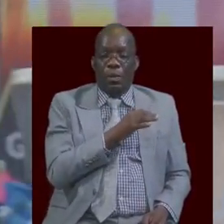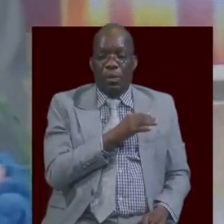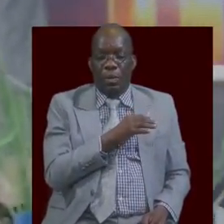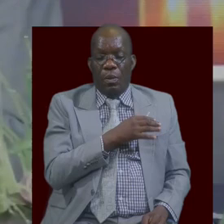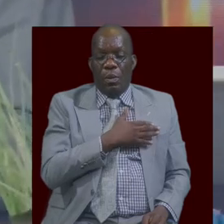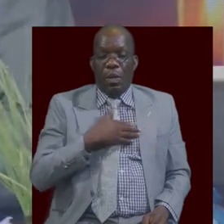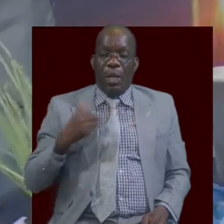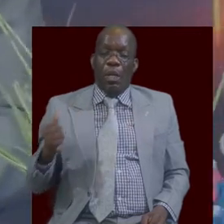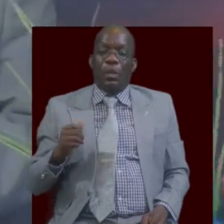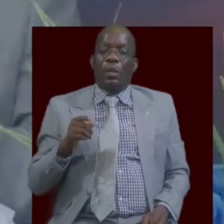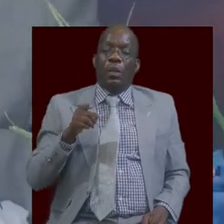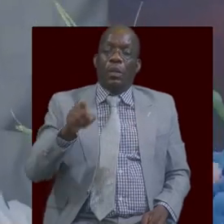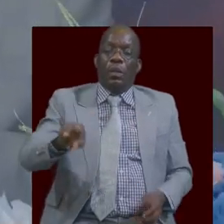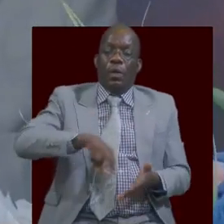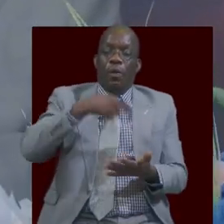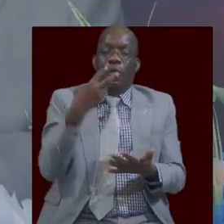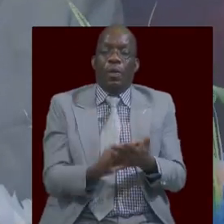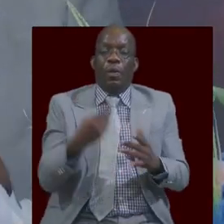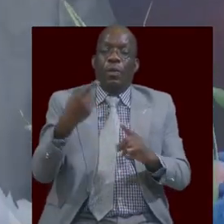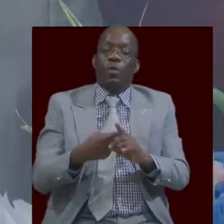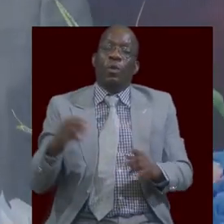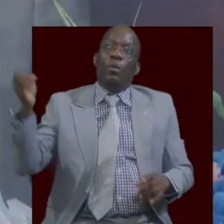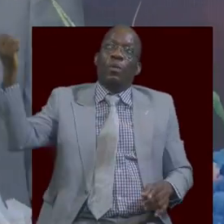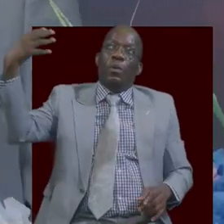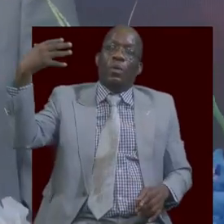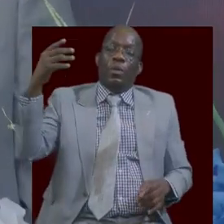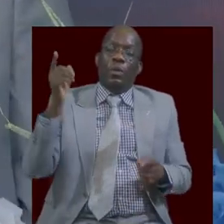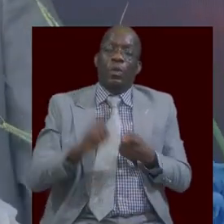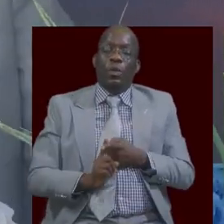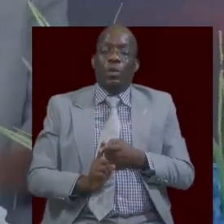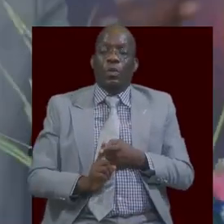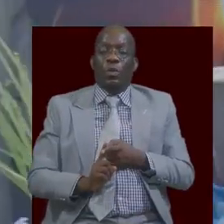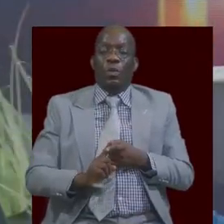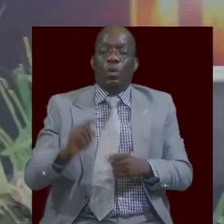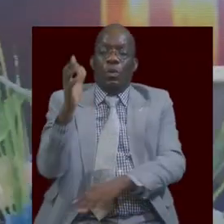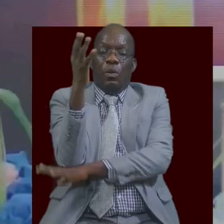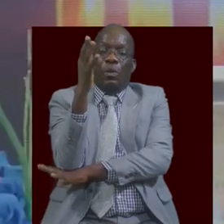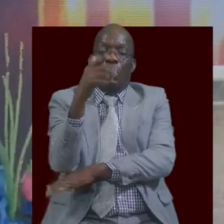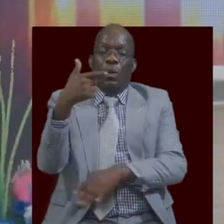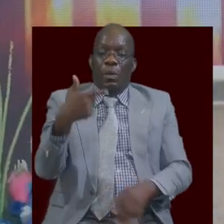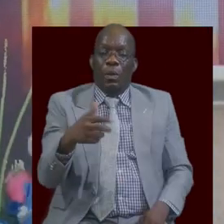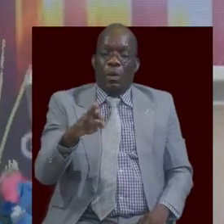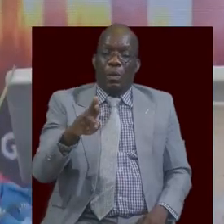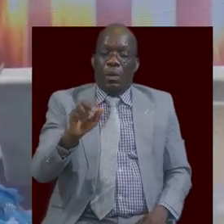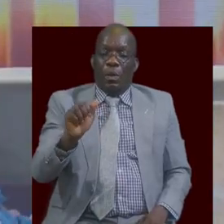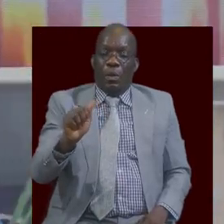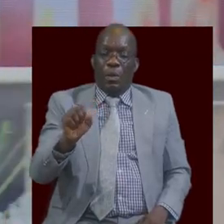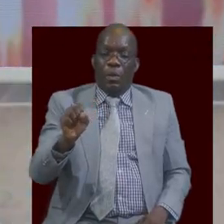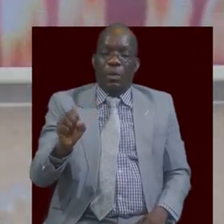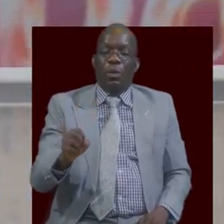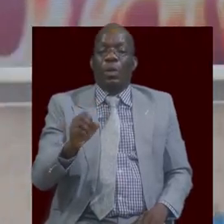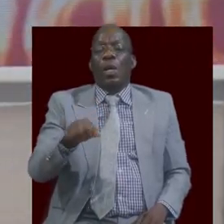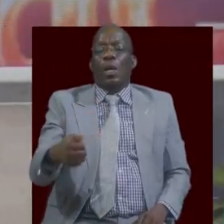fell from grace to grass. Anybody could have stayed there. I'm no